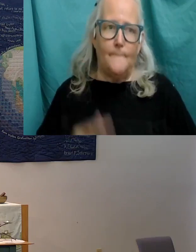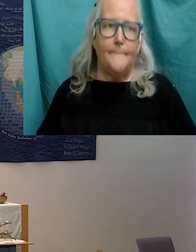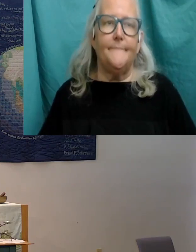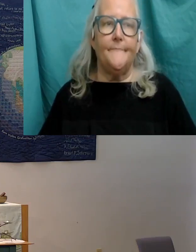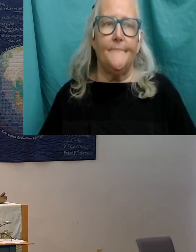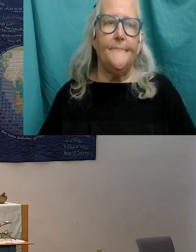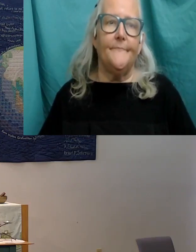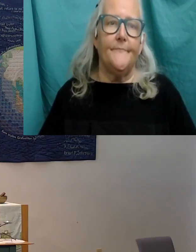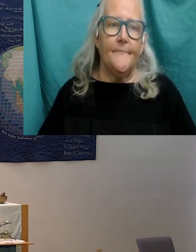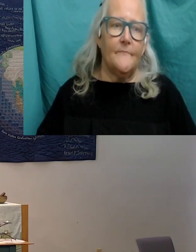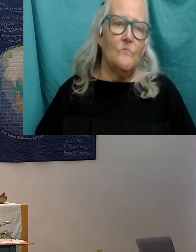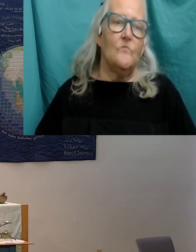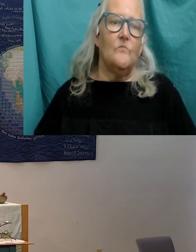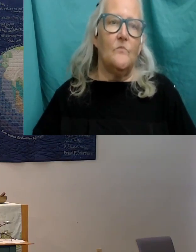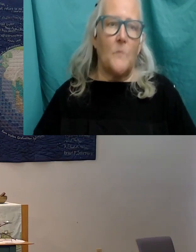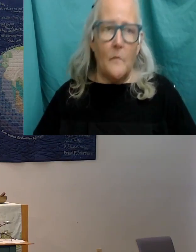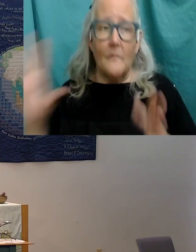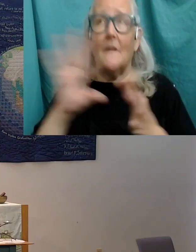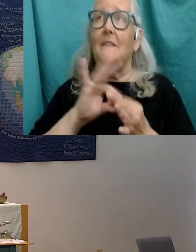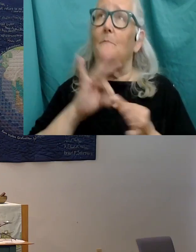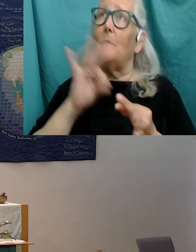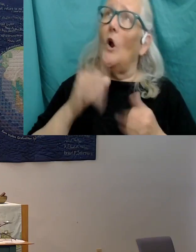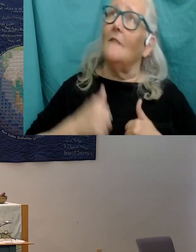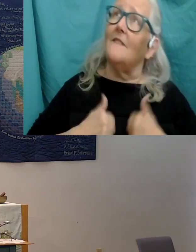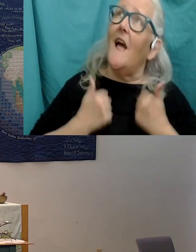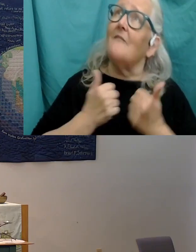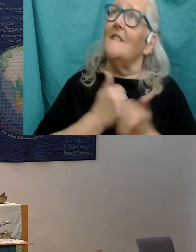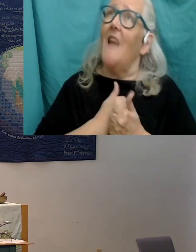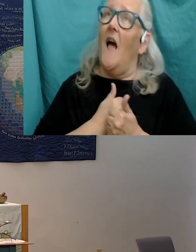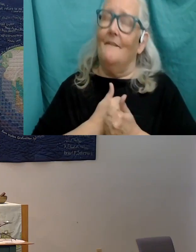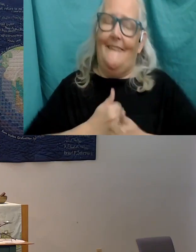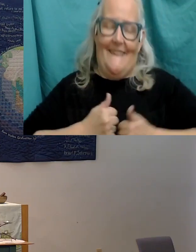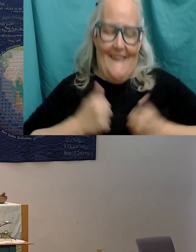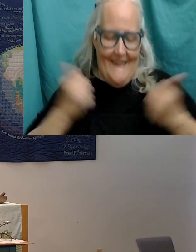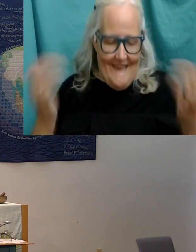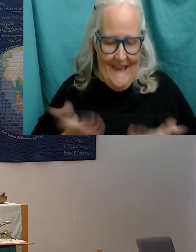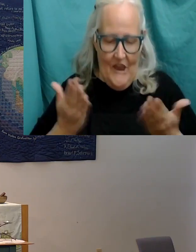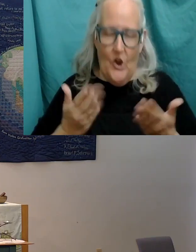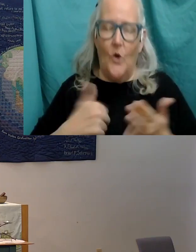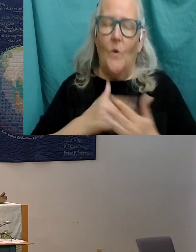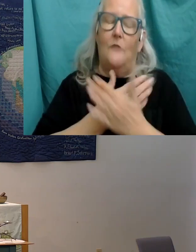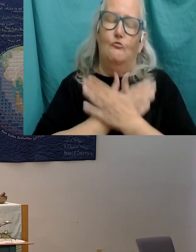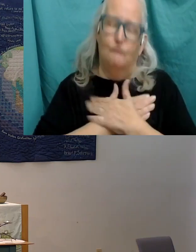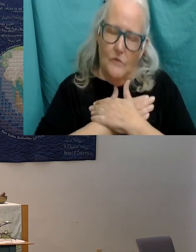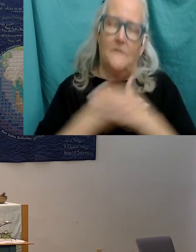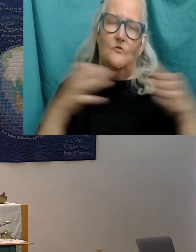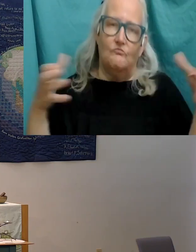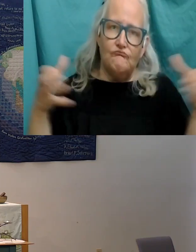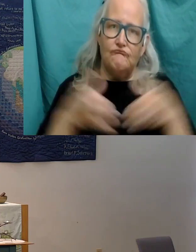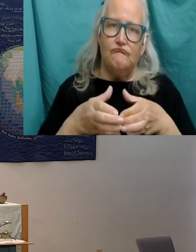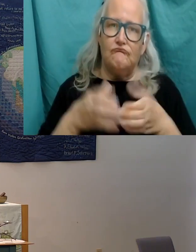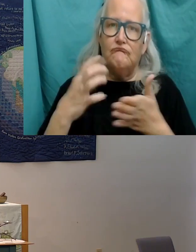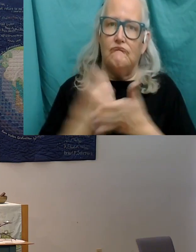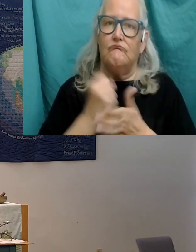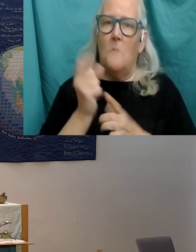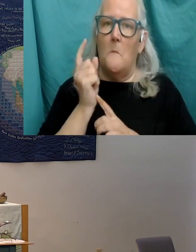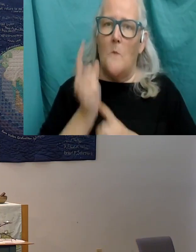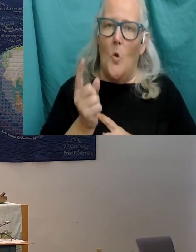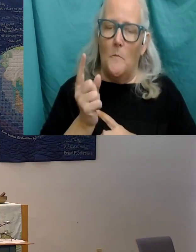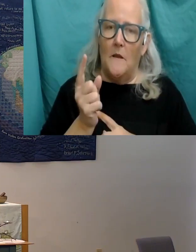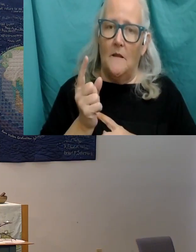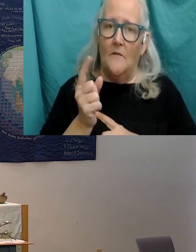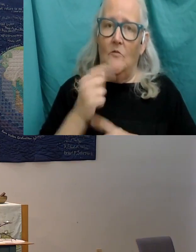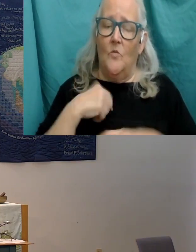Spirit of life and love, here we rest together in this moment, seated amidst the green,